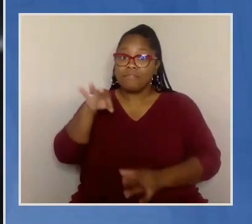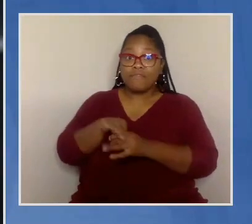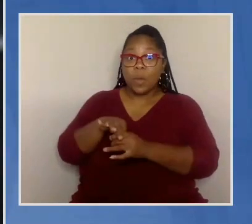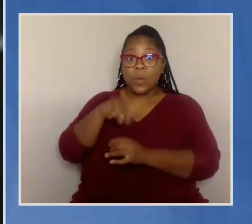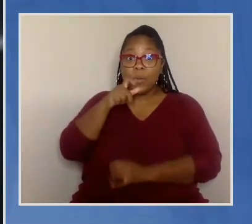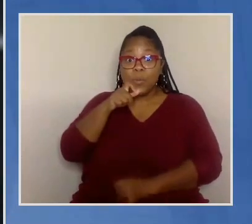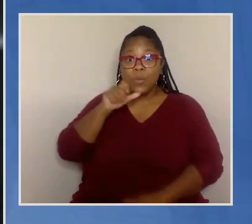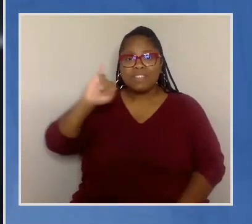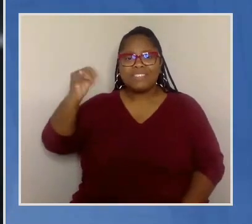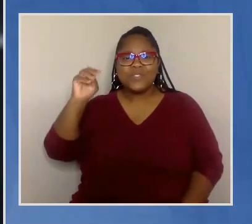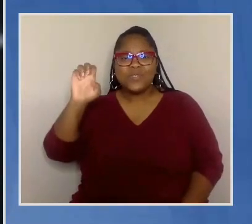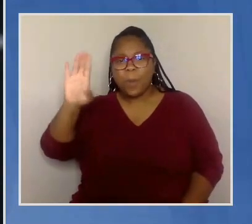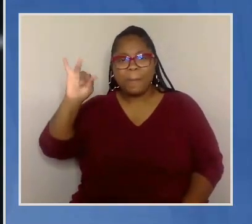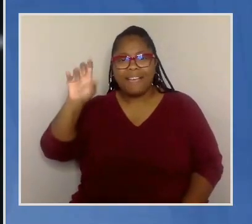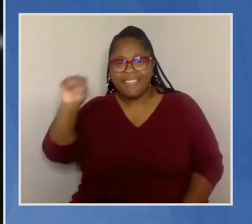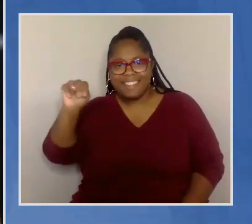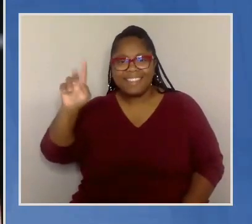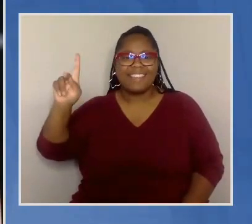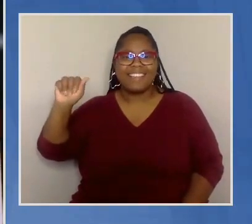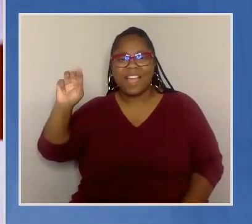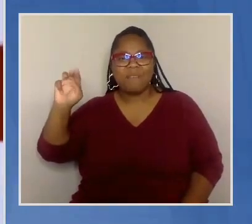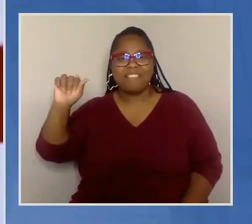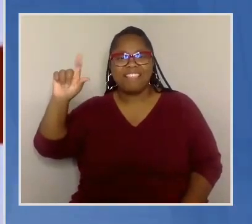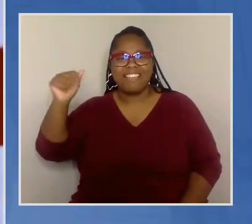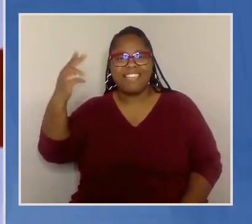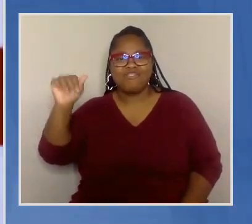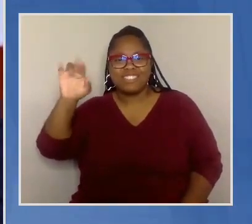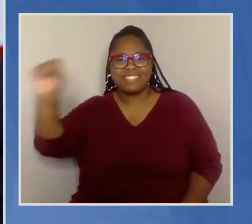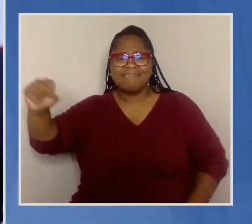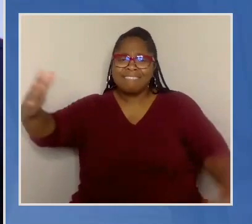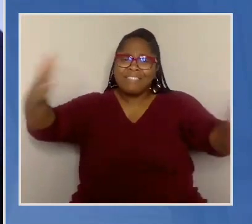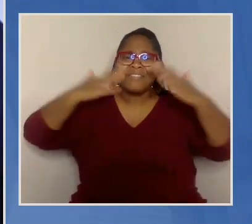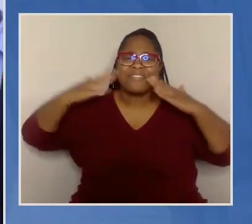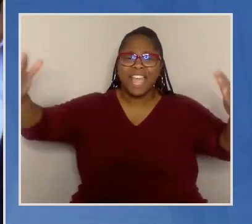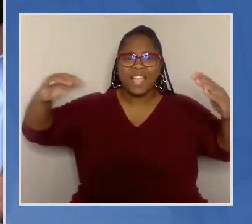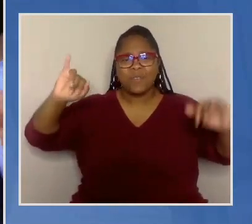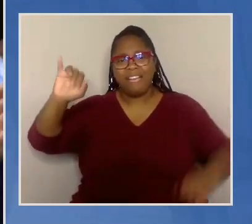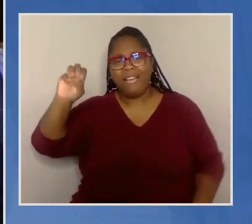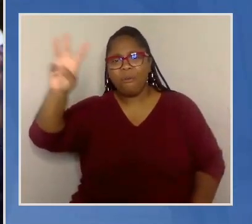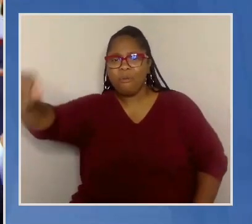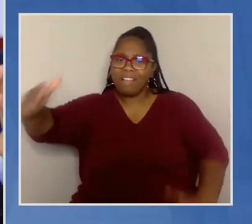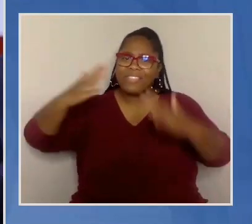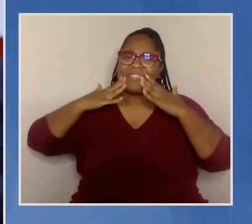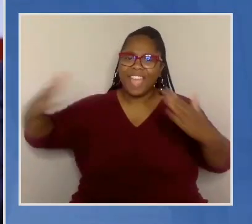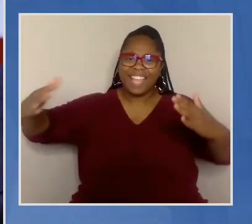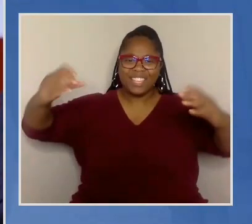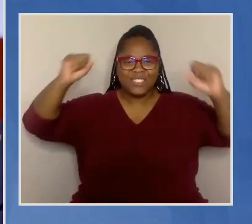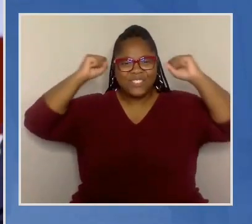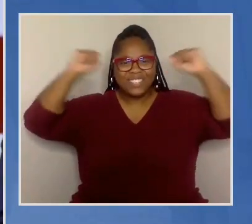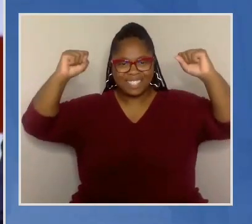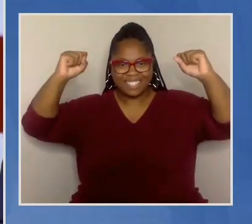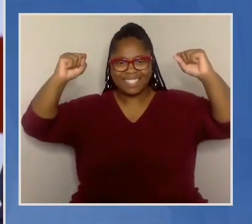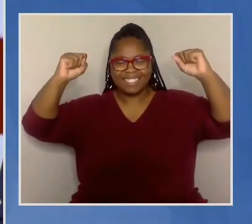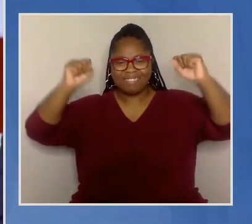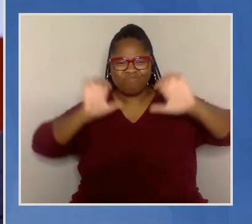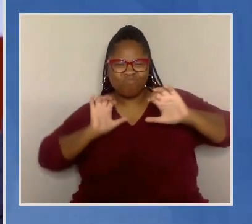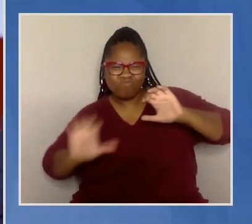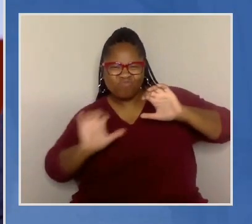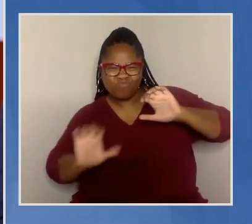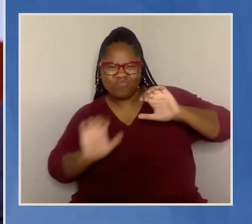Joe Biden and Kamala Harris. Thank you, Iowa. Thank you.